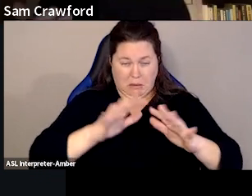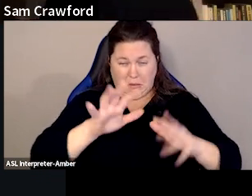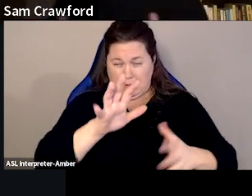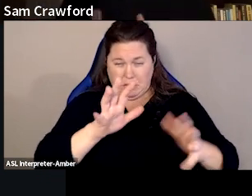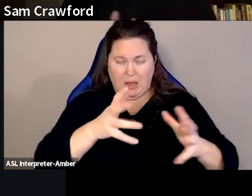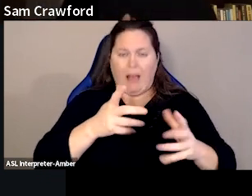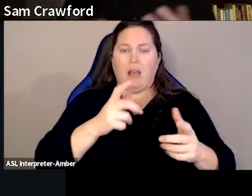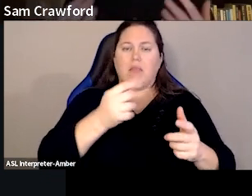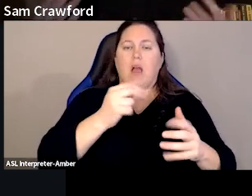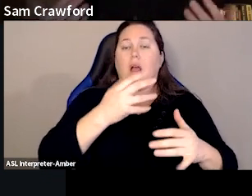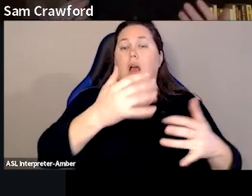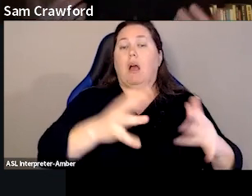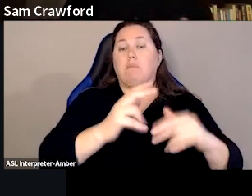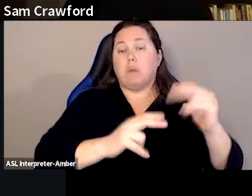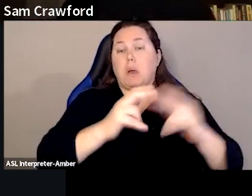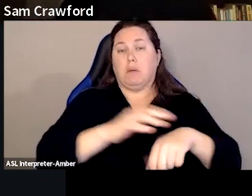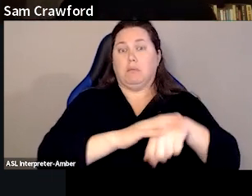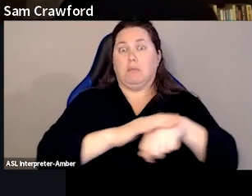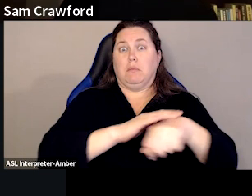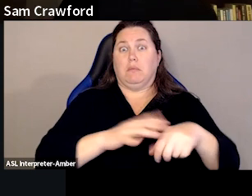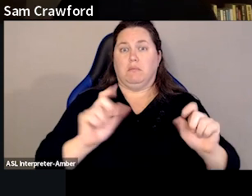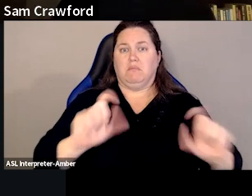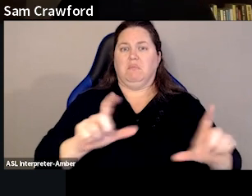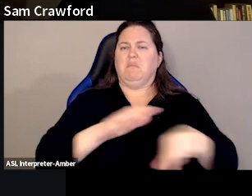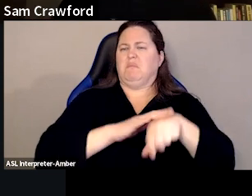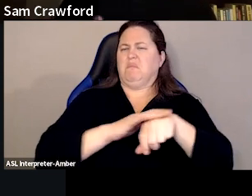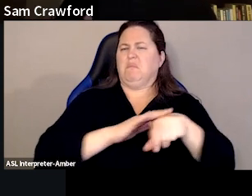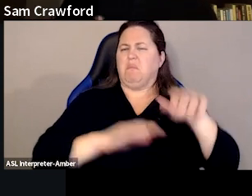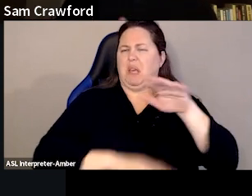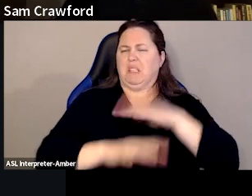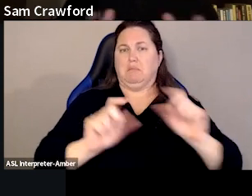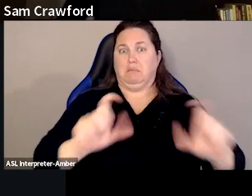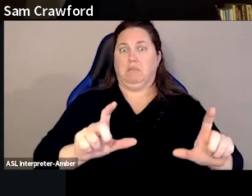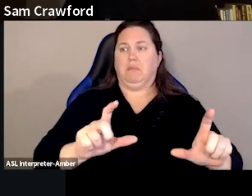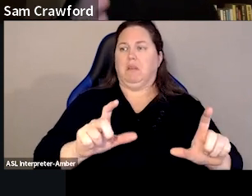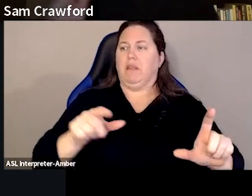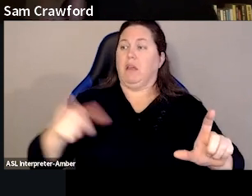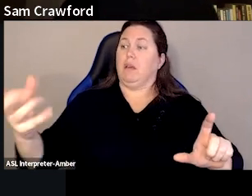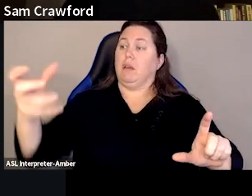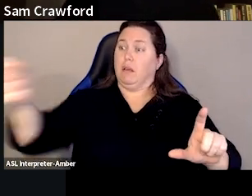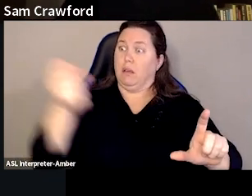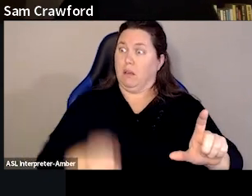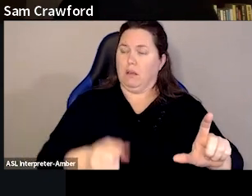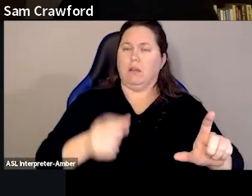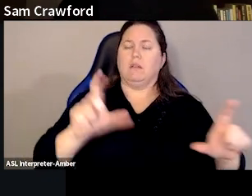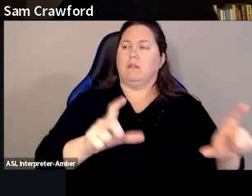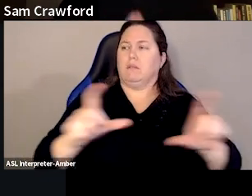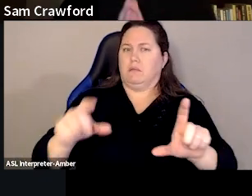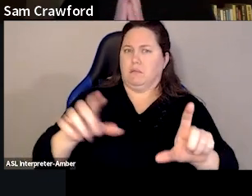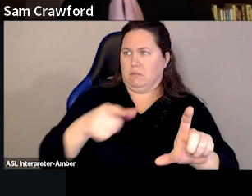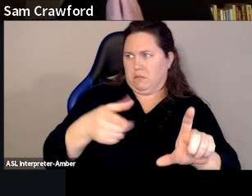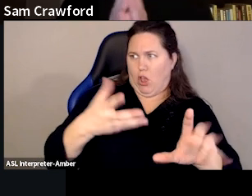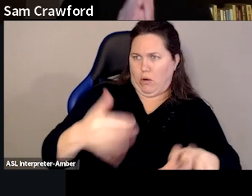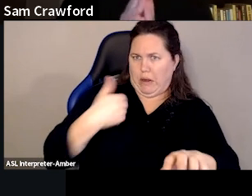Here's our input. And that made my job 10 times easier because I wasn't just guessing. I wasn't taking a stab in the dark.